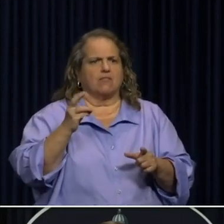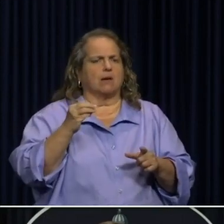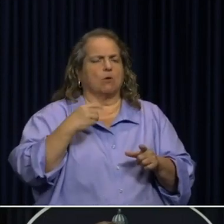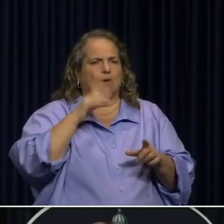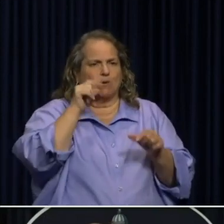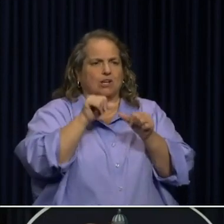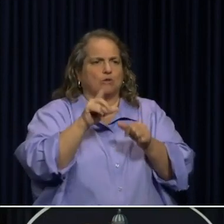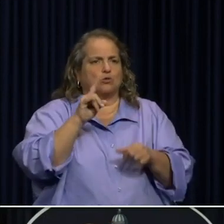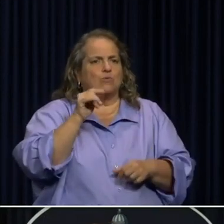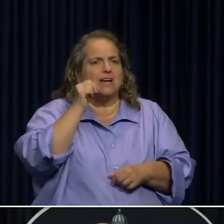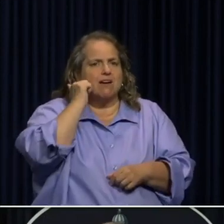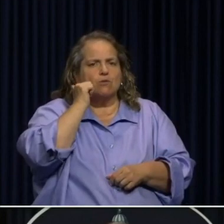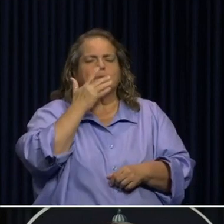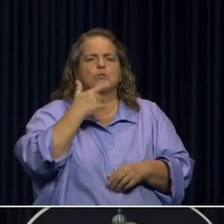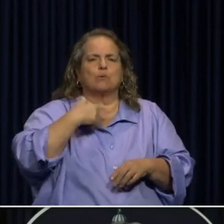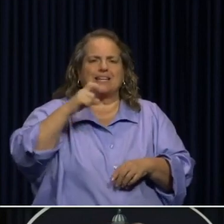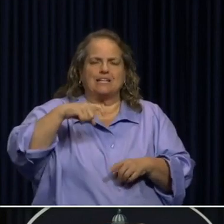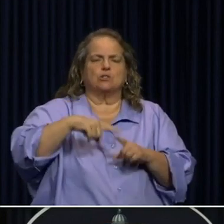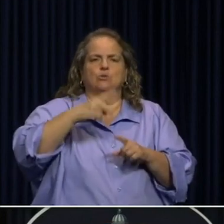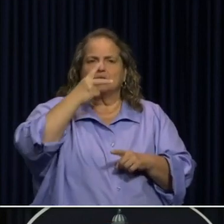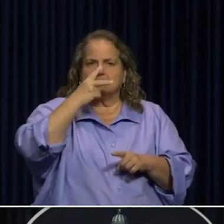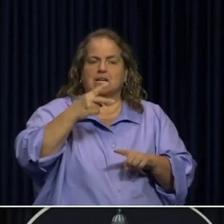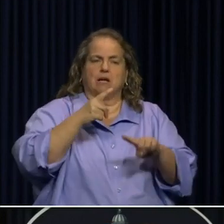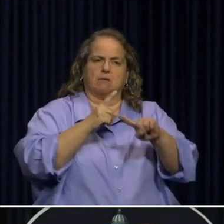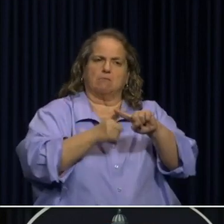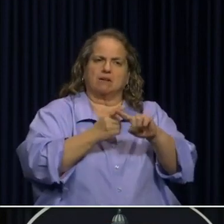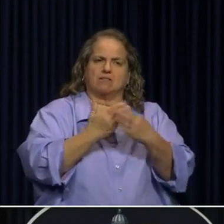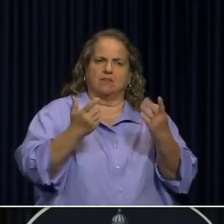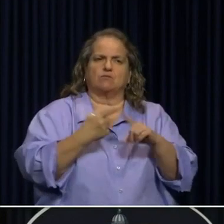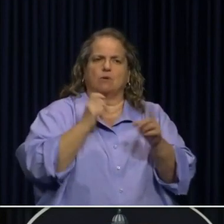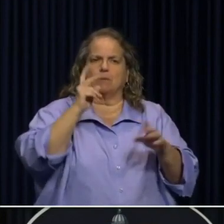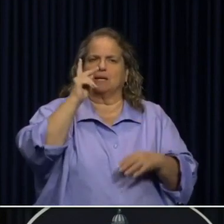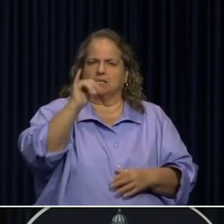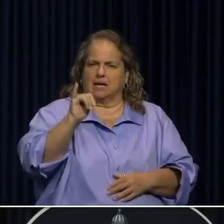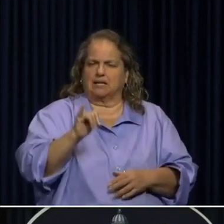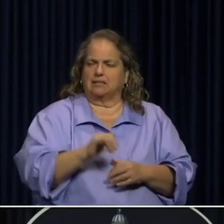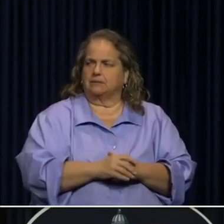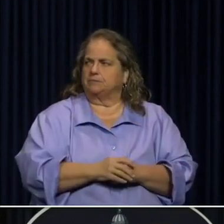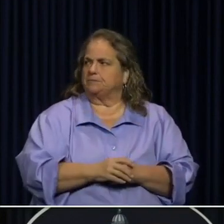day because this is what we need to see out of Kentucky.